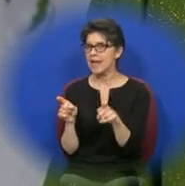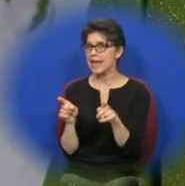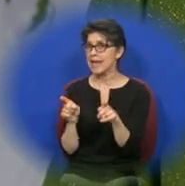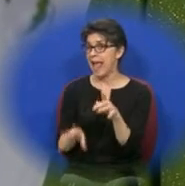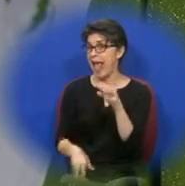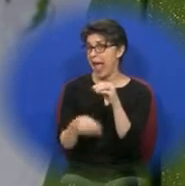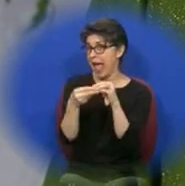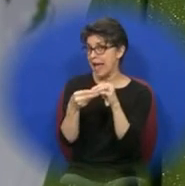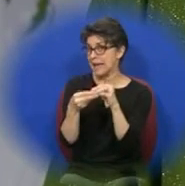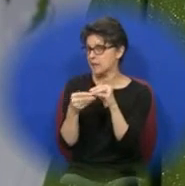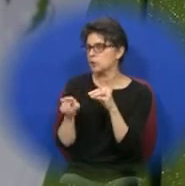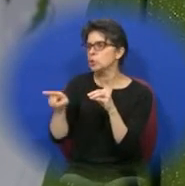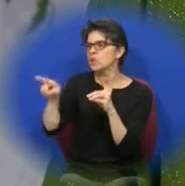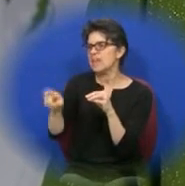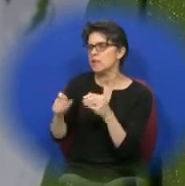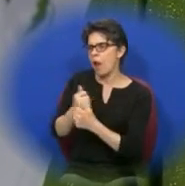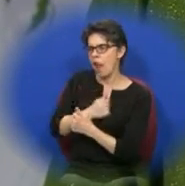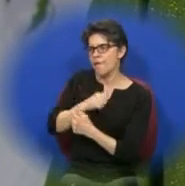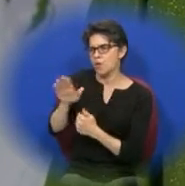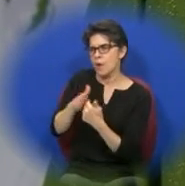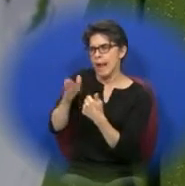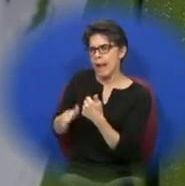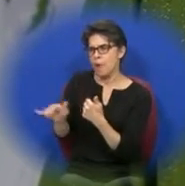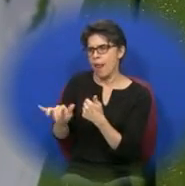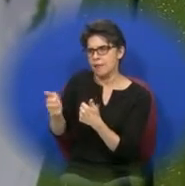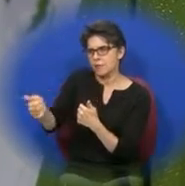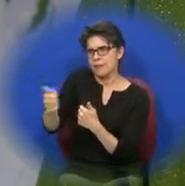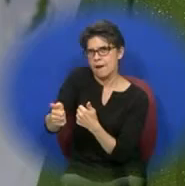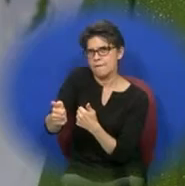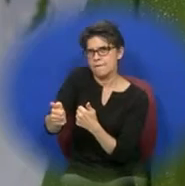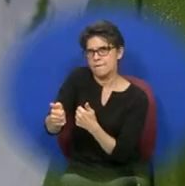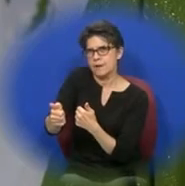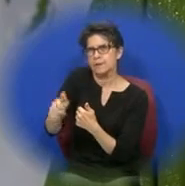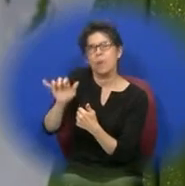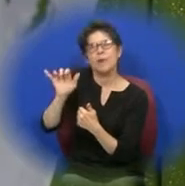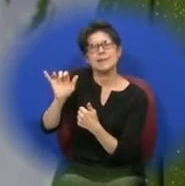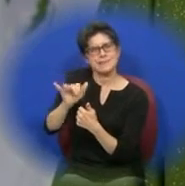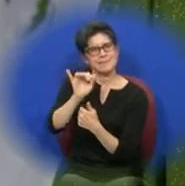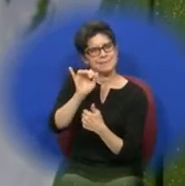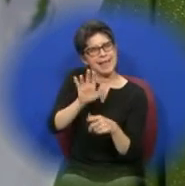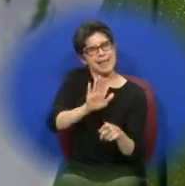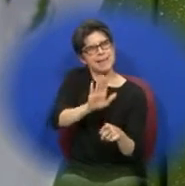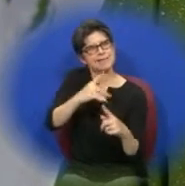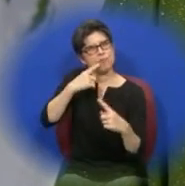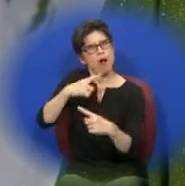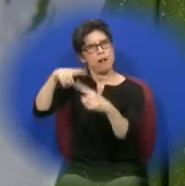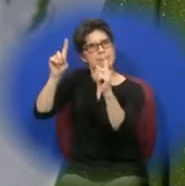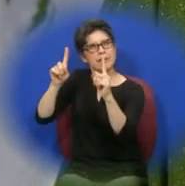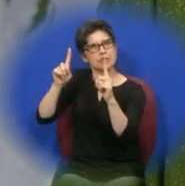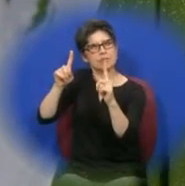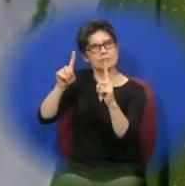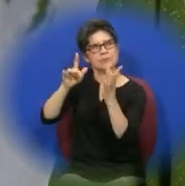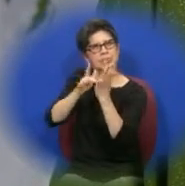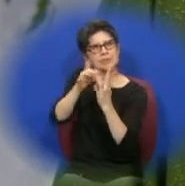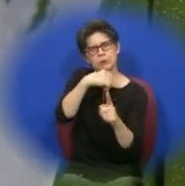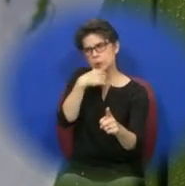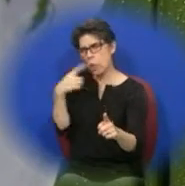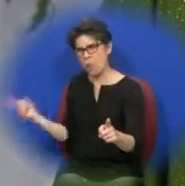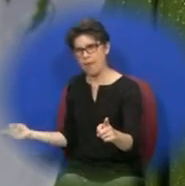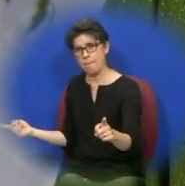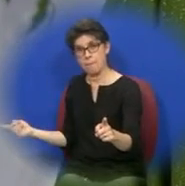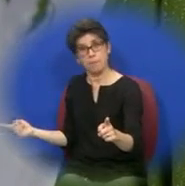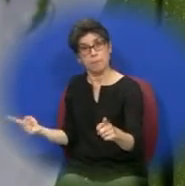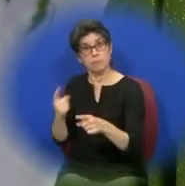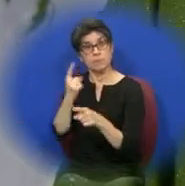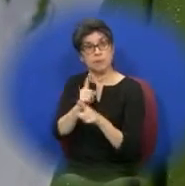your neighbor as yourself. And so it is that proclamation that Jesus gave to them that was the right